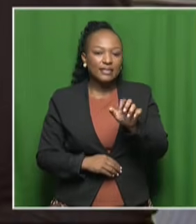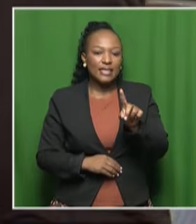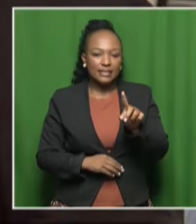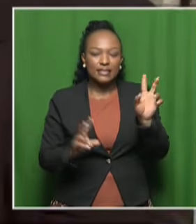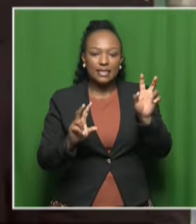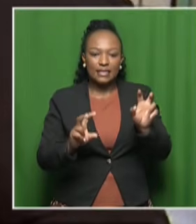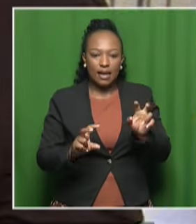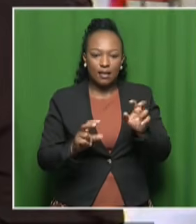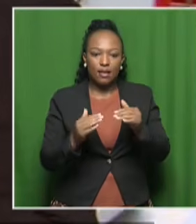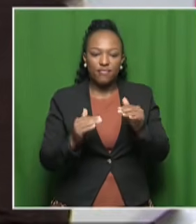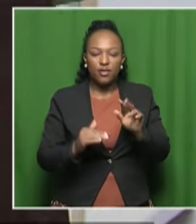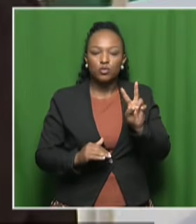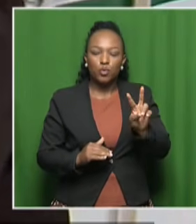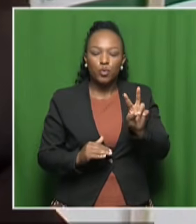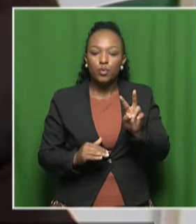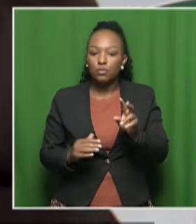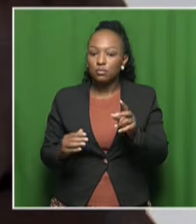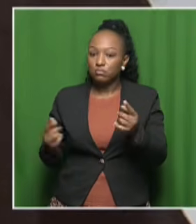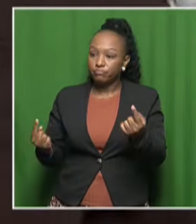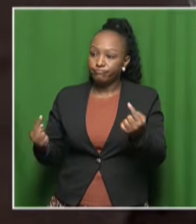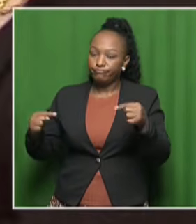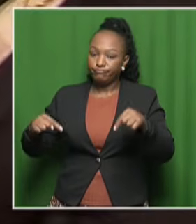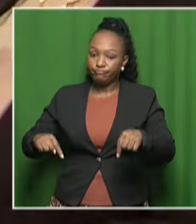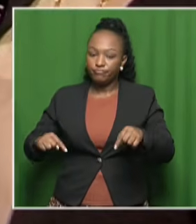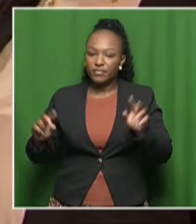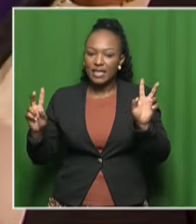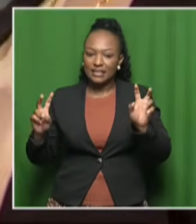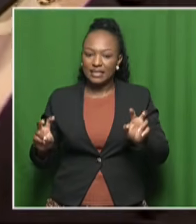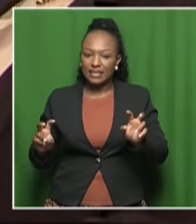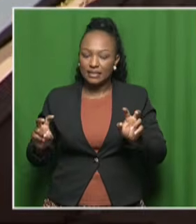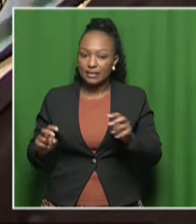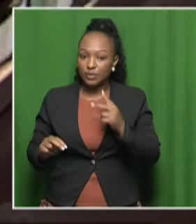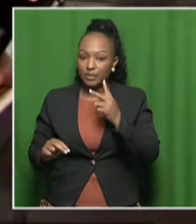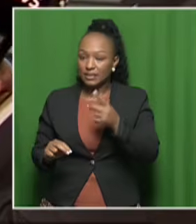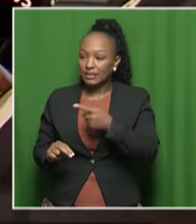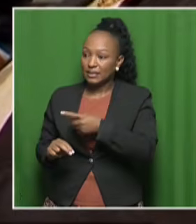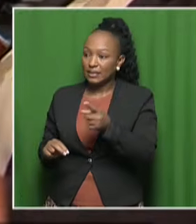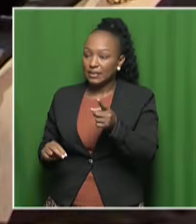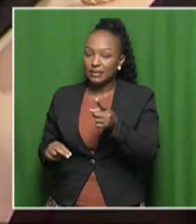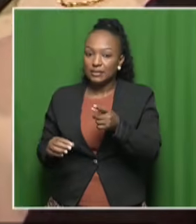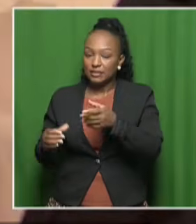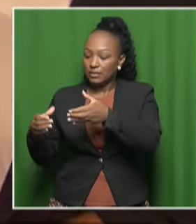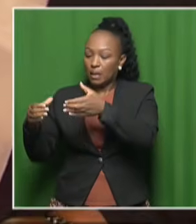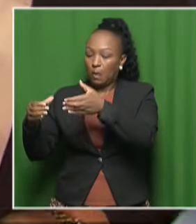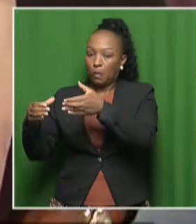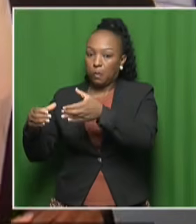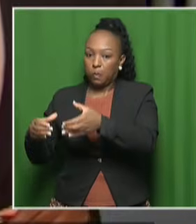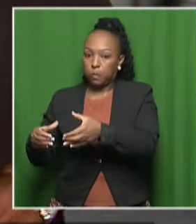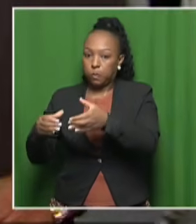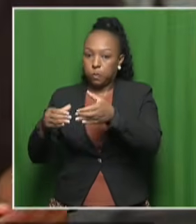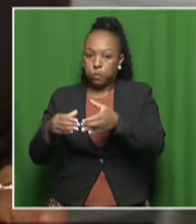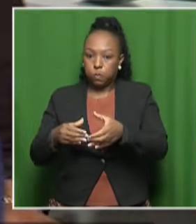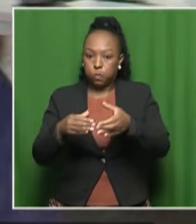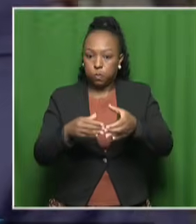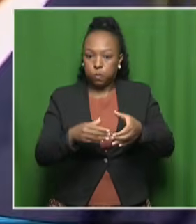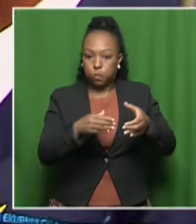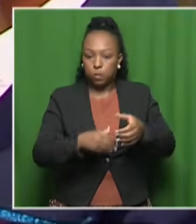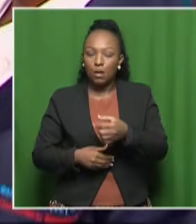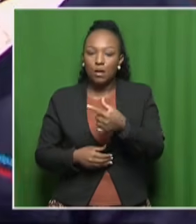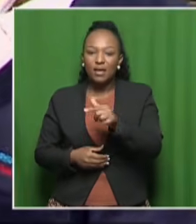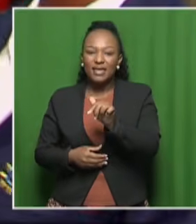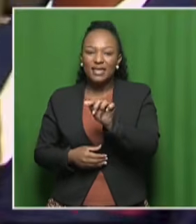on here in this academy. So let's just walk through here. As you can see, quite a number of gas canisters behind us, and